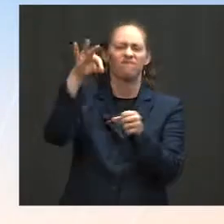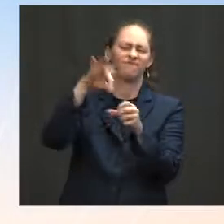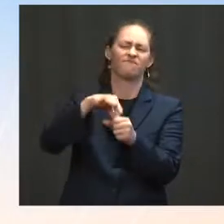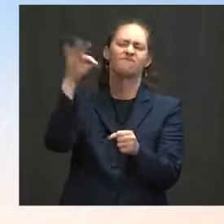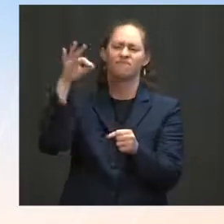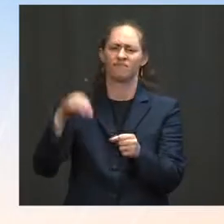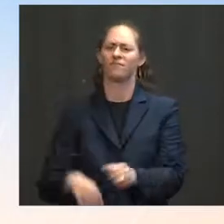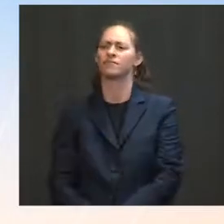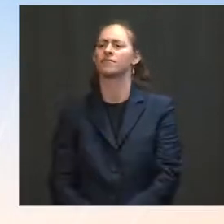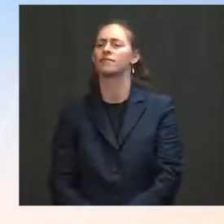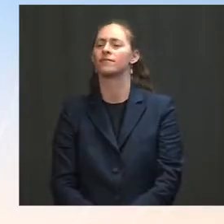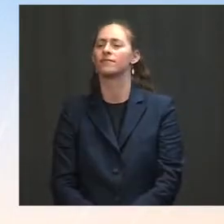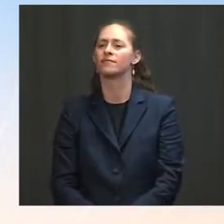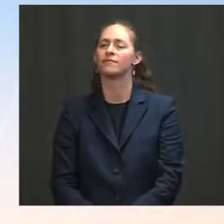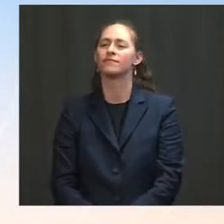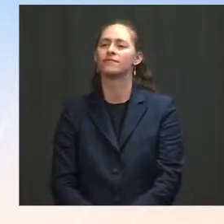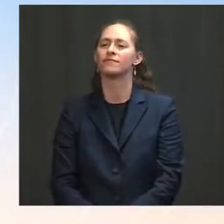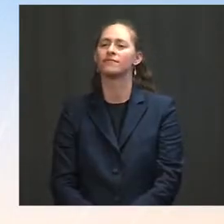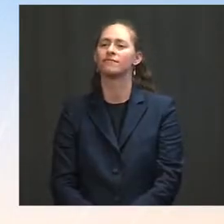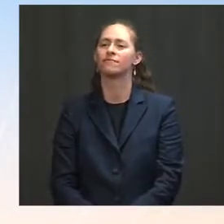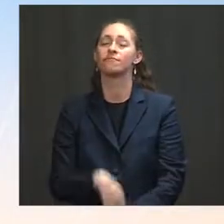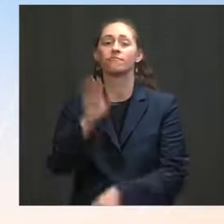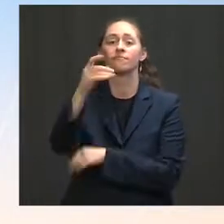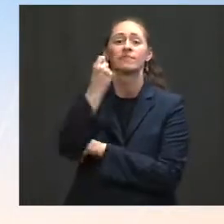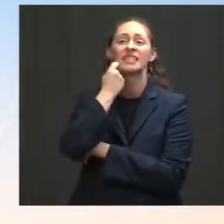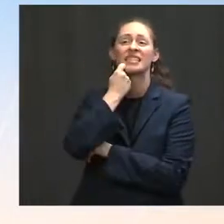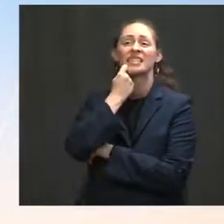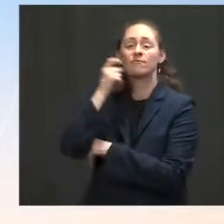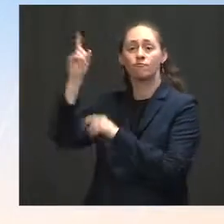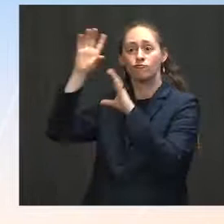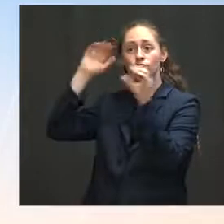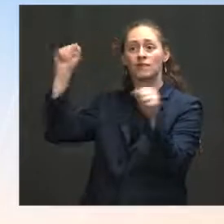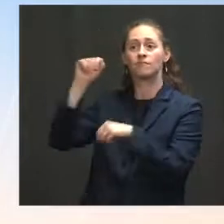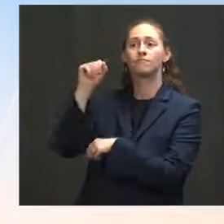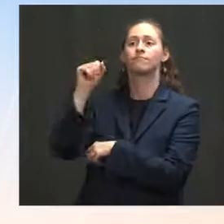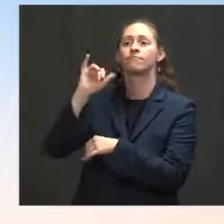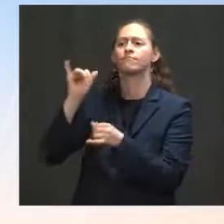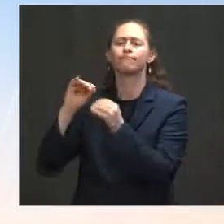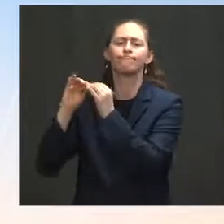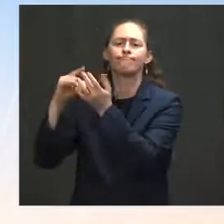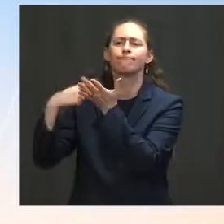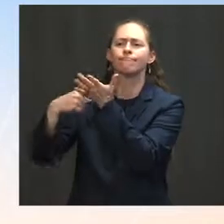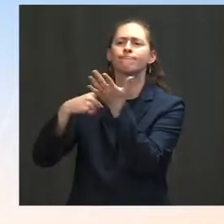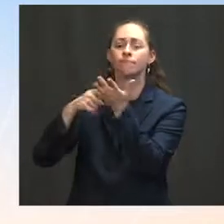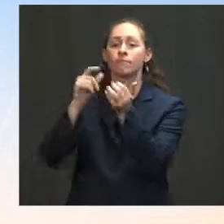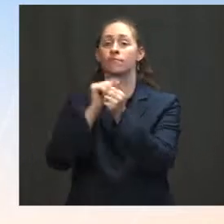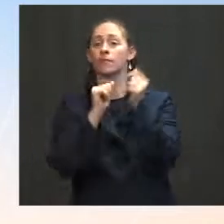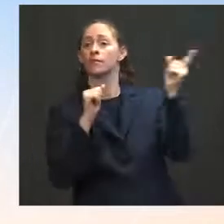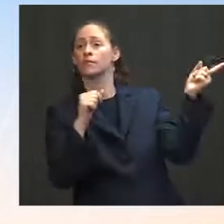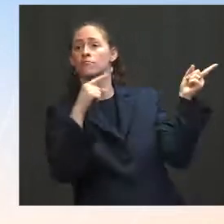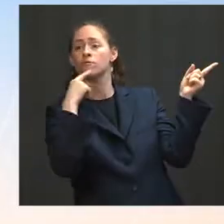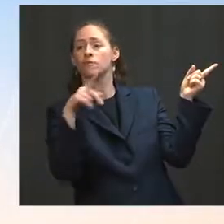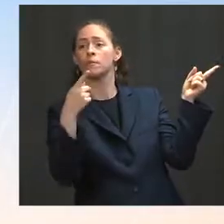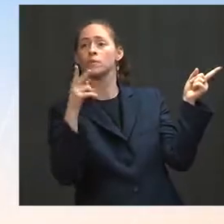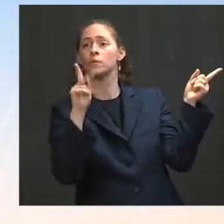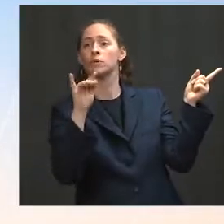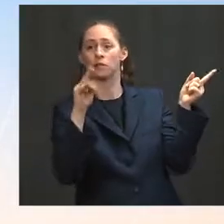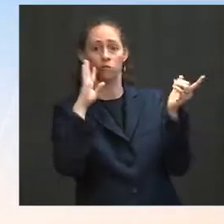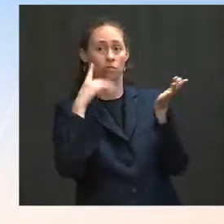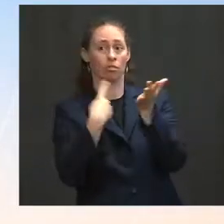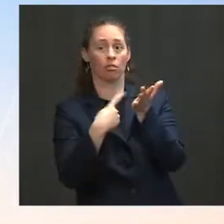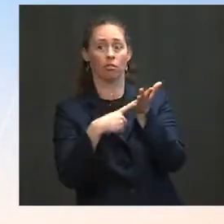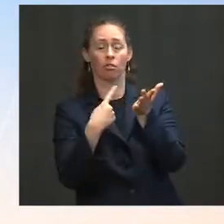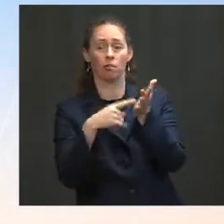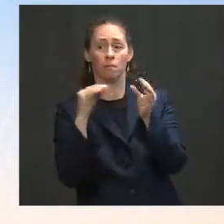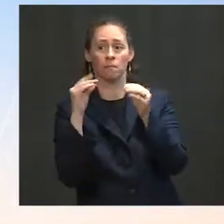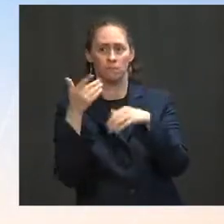call that President Biden did with President Putin this morning. I'm sure we'll talk more about that, but just to note for all of your inboxes. Also today,